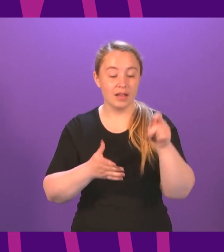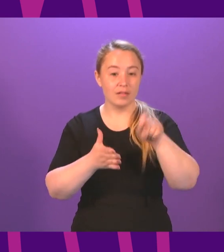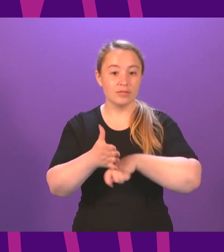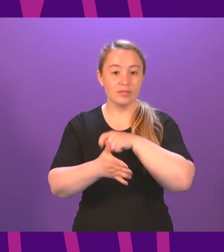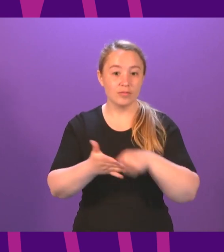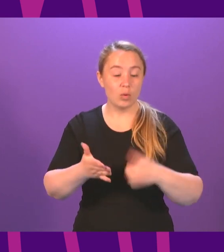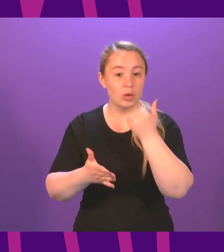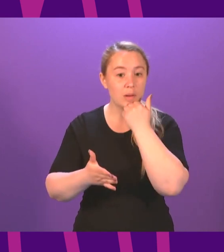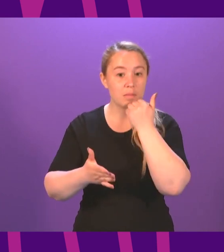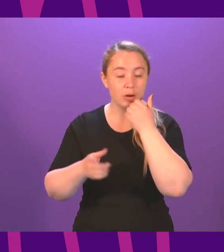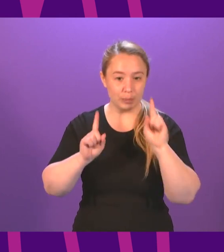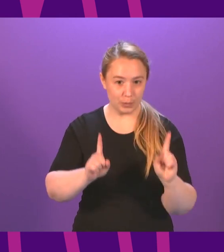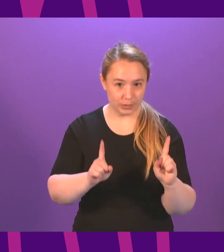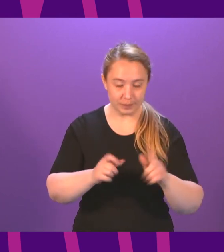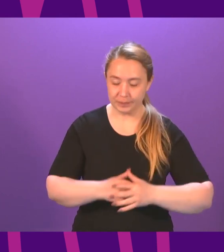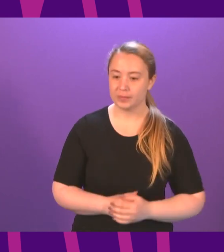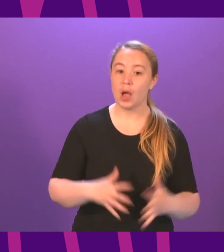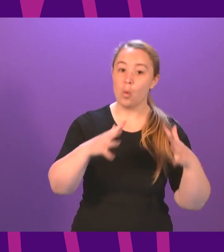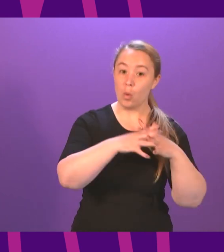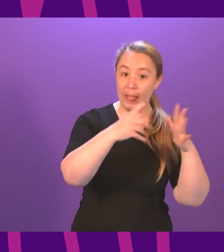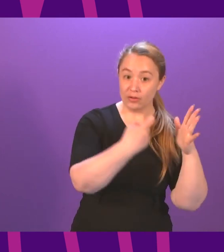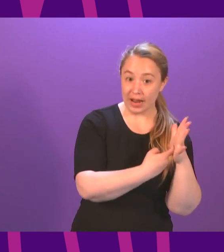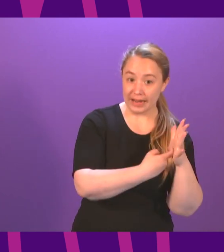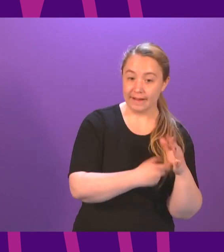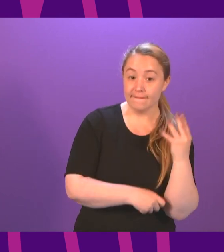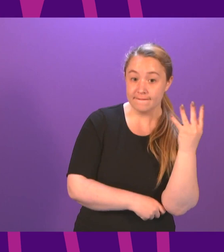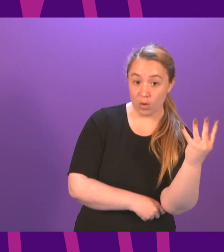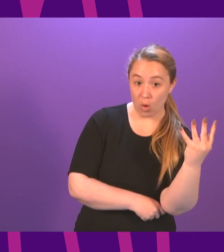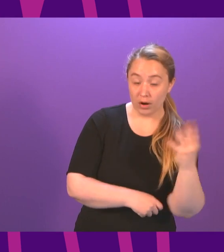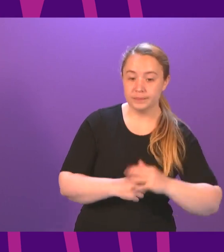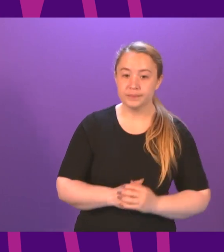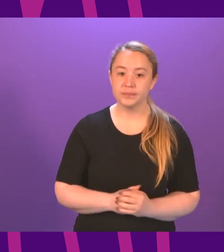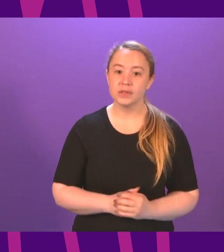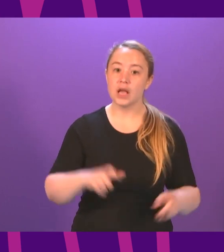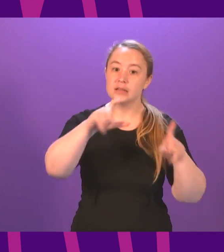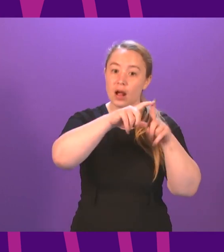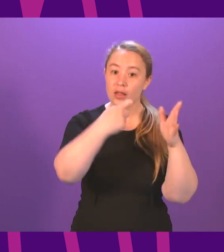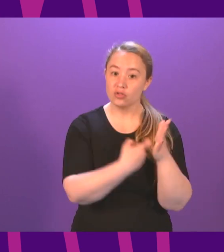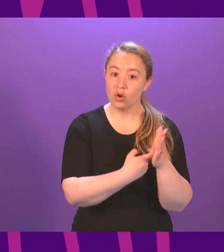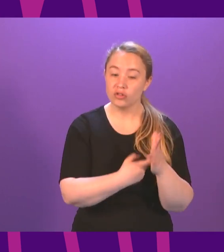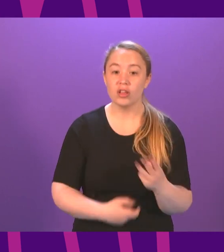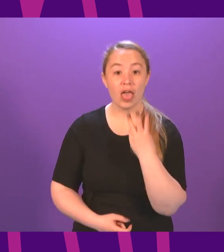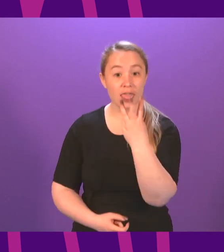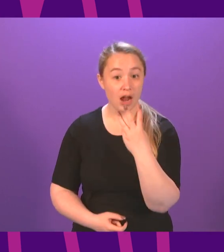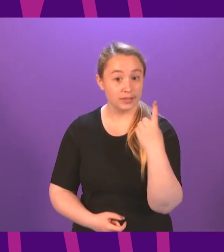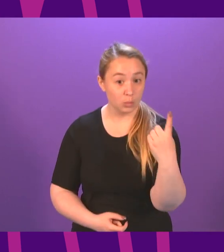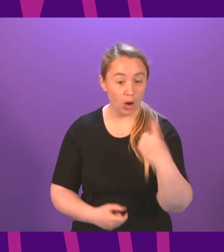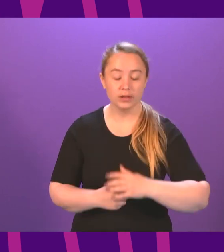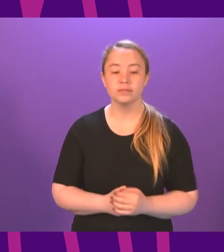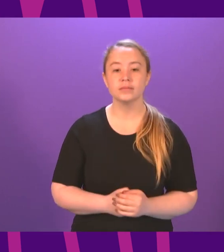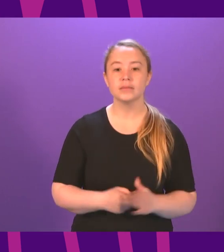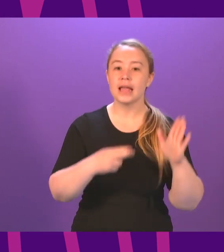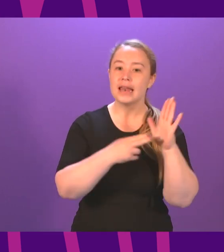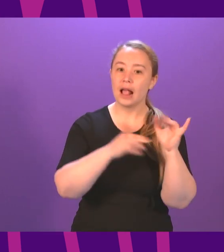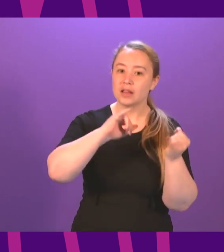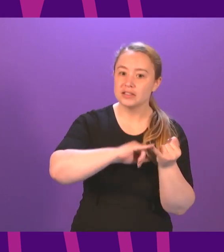candidate is as follows. Willie Rennie, 4. Douglas Ross, 31. Nicola